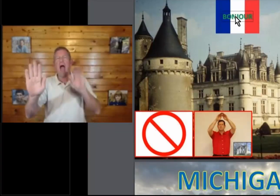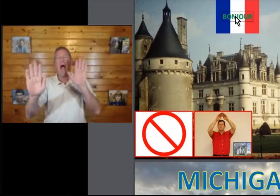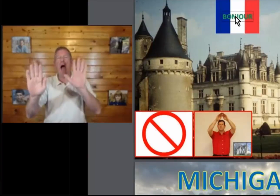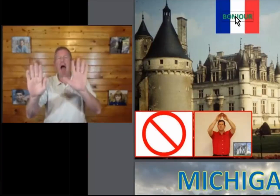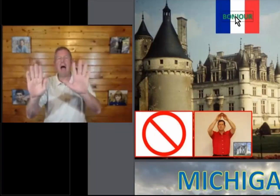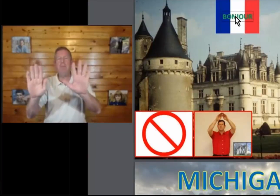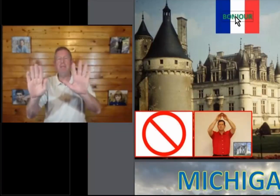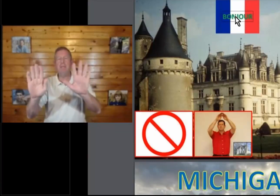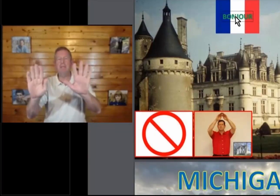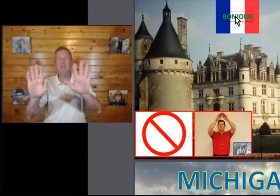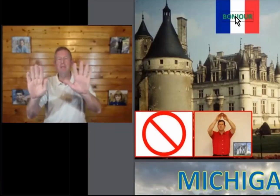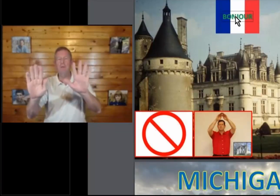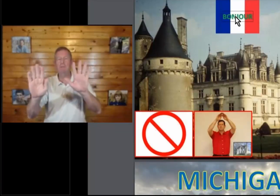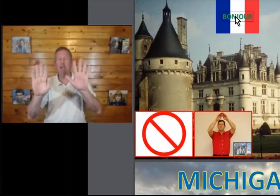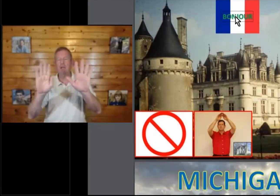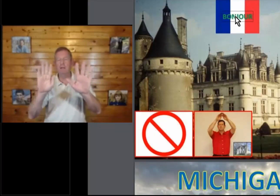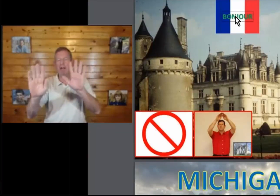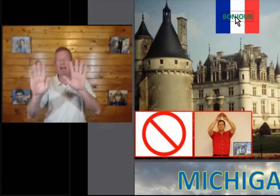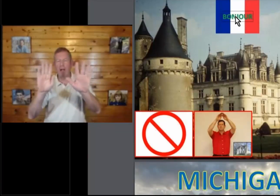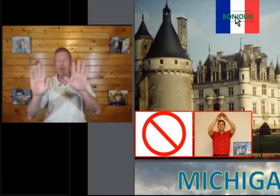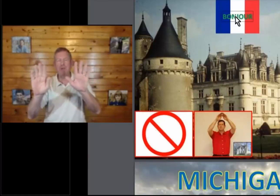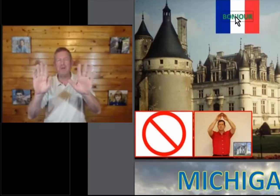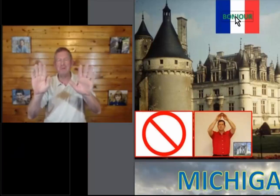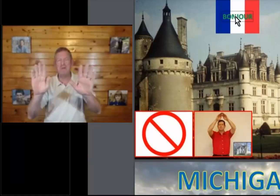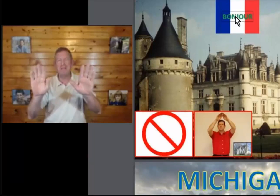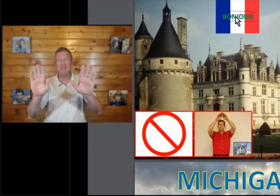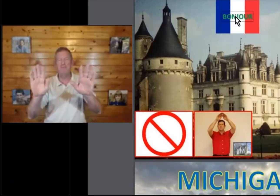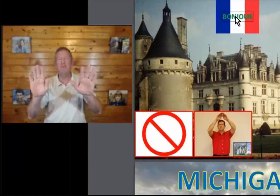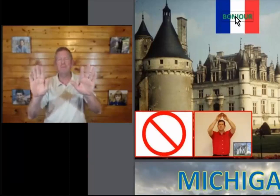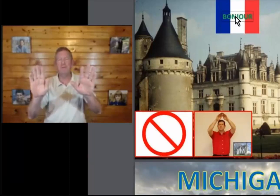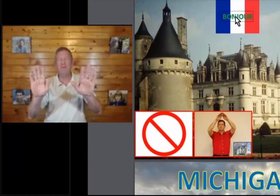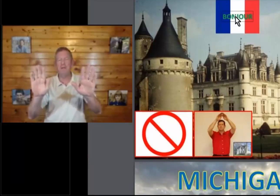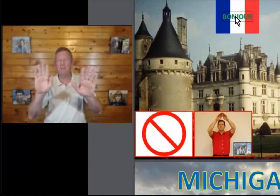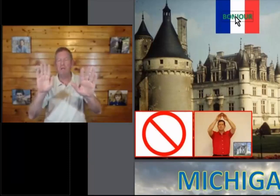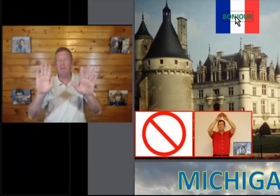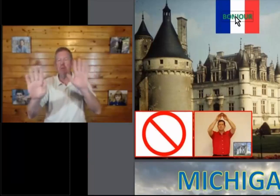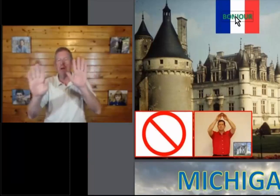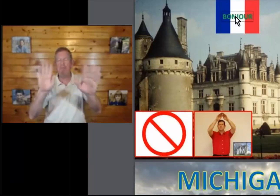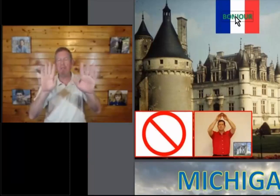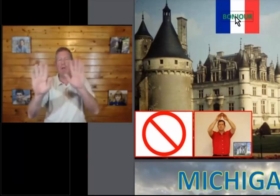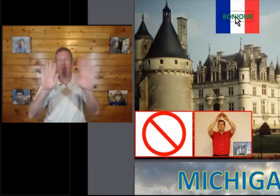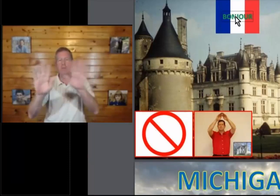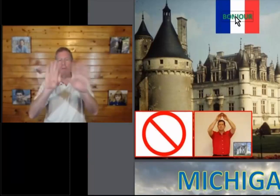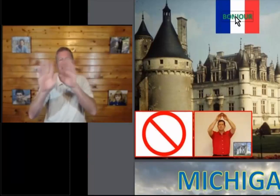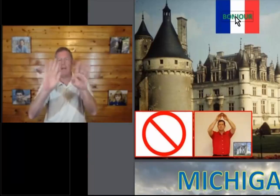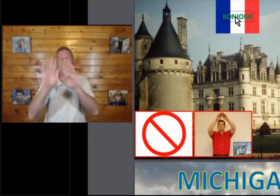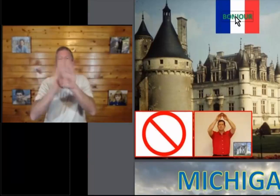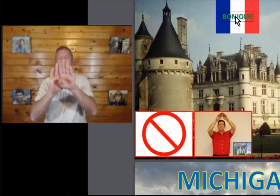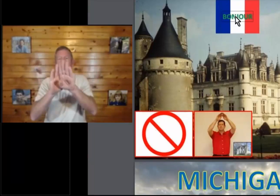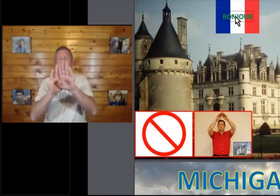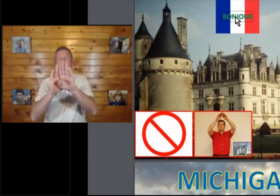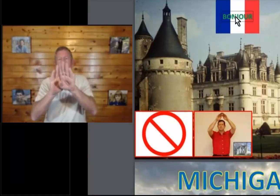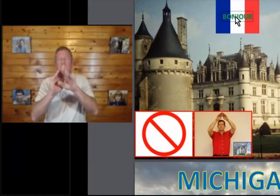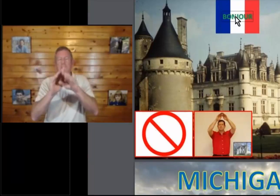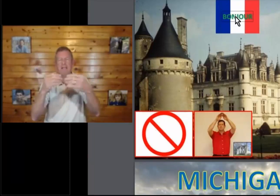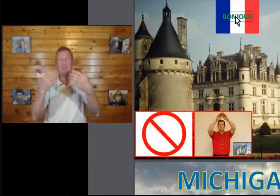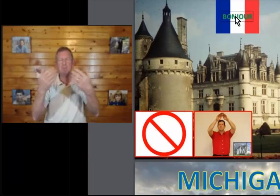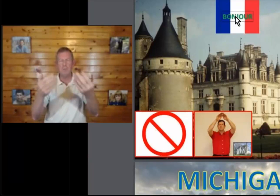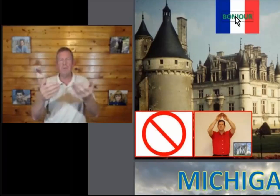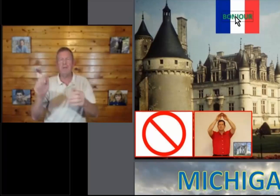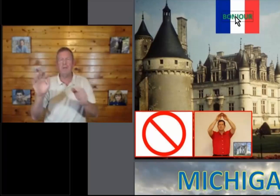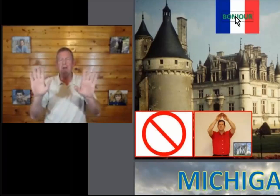ne habite. You say, and I always go like this, you've noticed in the videos, ne habite, ne habite, ne habite.